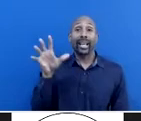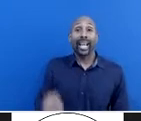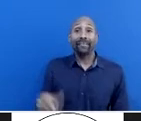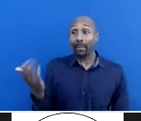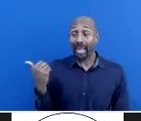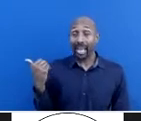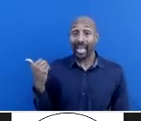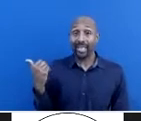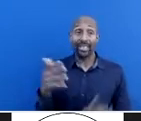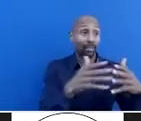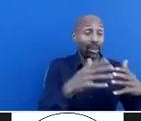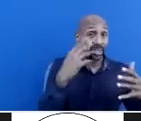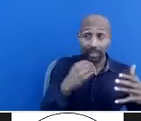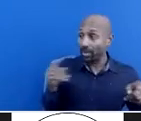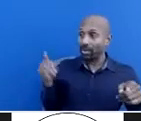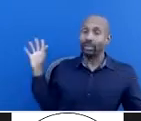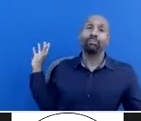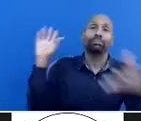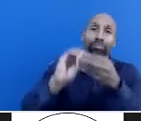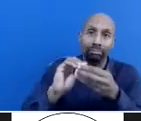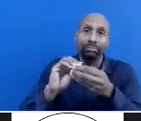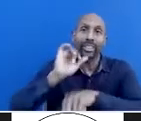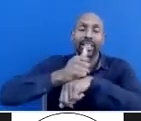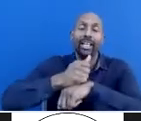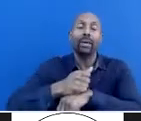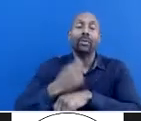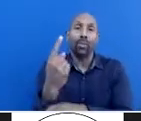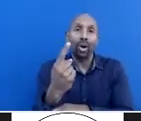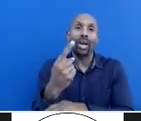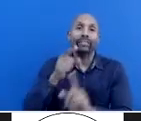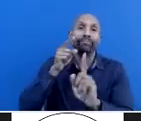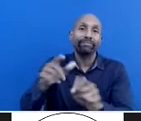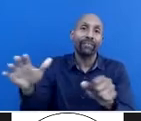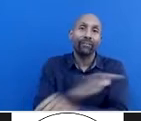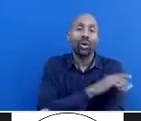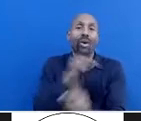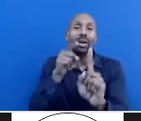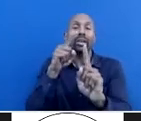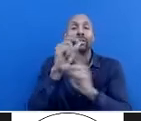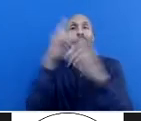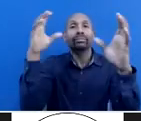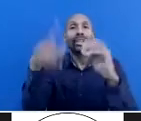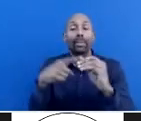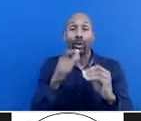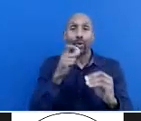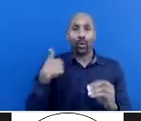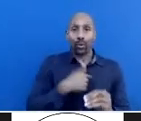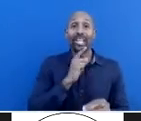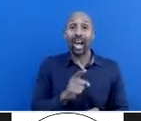American experience to make a single coherent statement about who we are and what it is that counts as